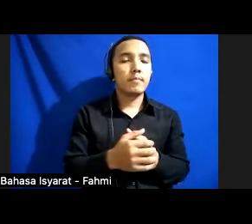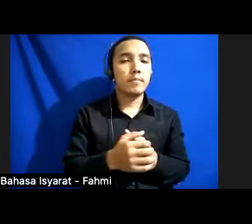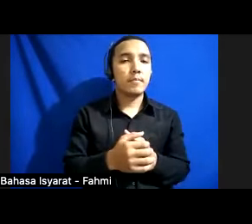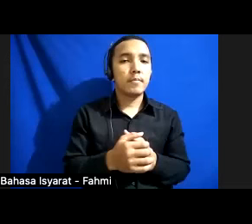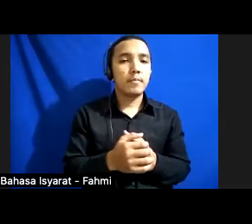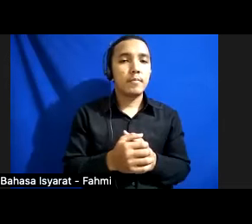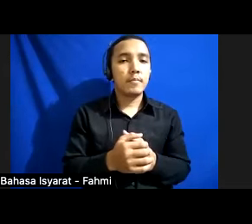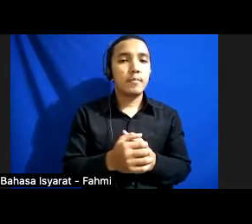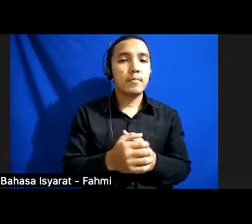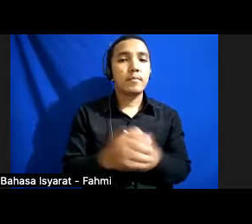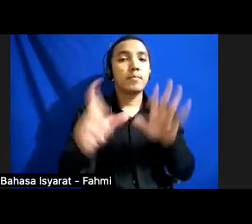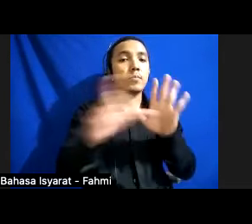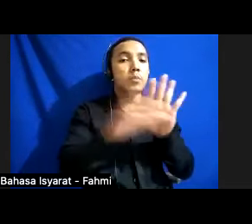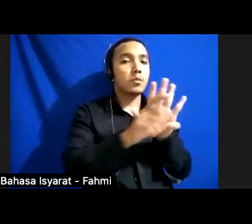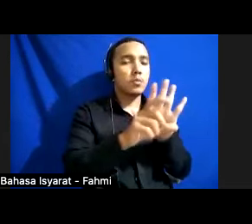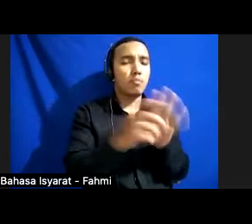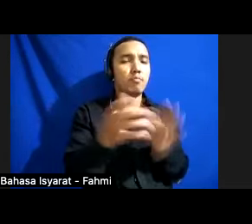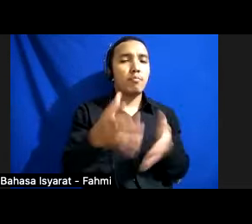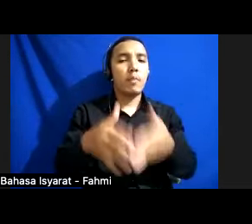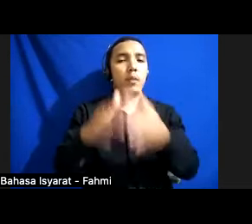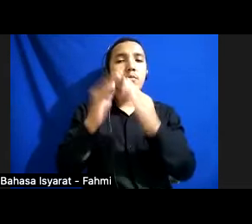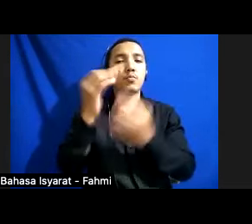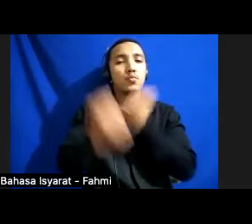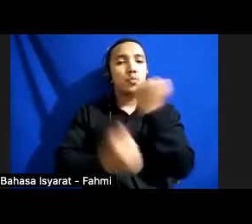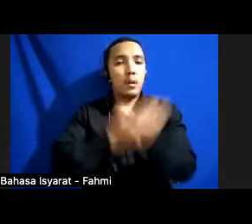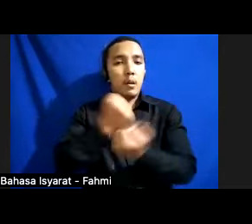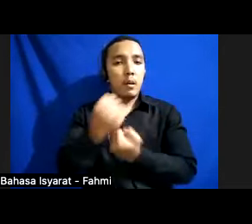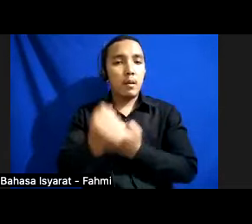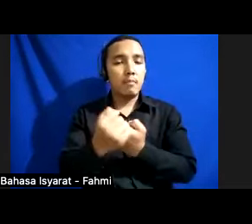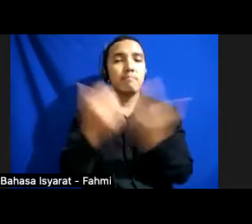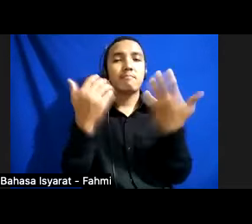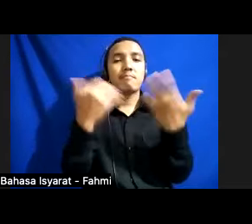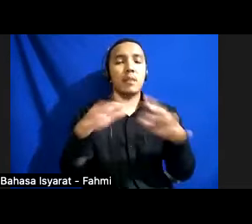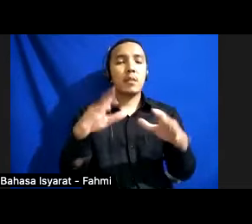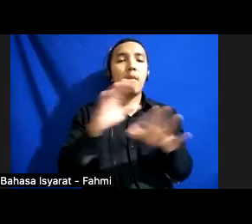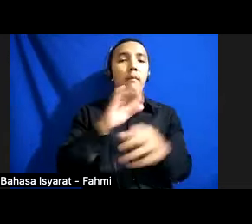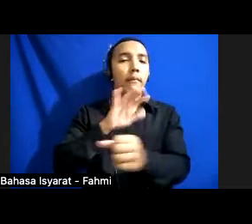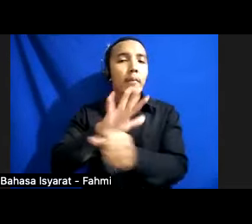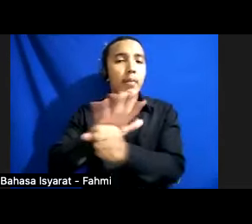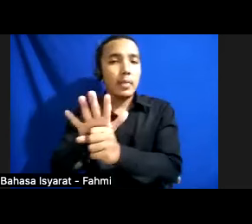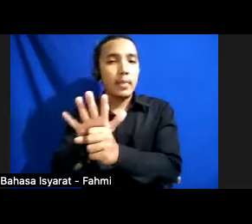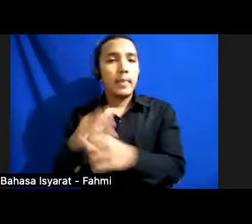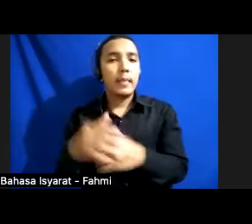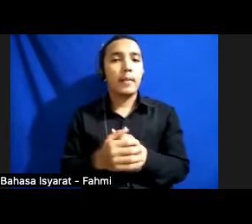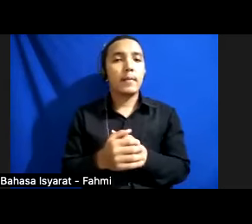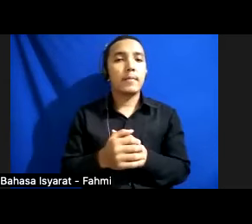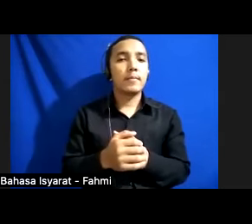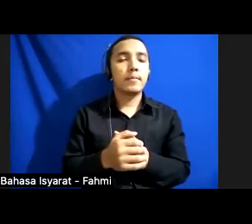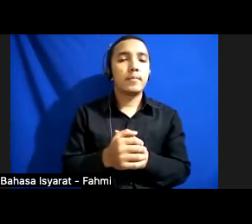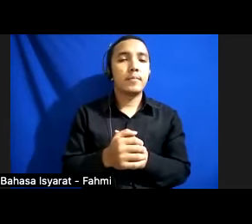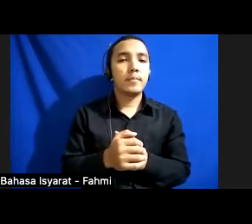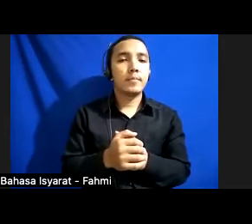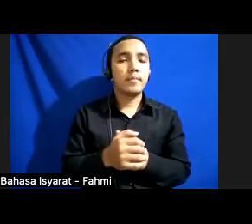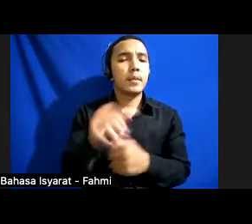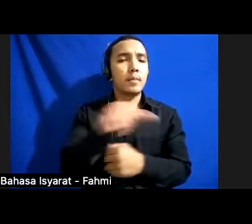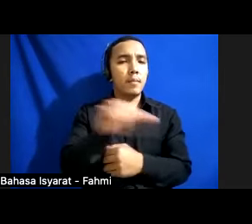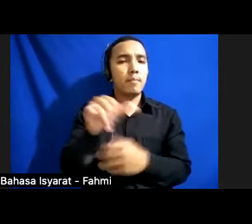such as business mentoring, product packaging, production processes, digital marketing, and capital